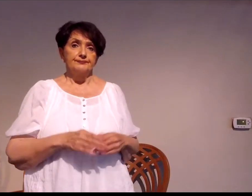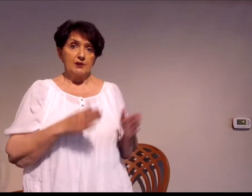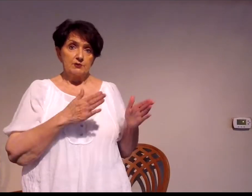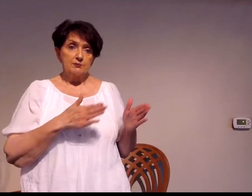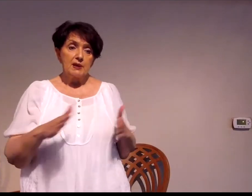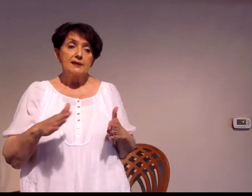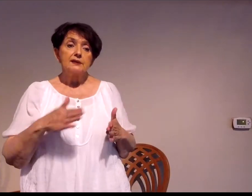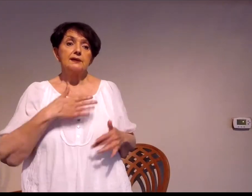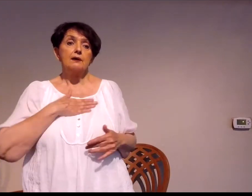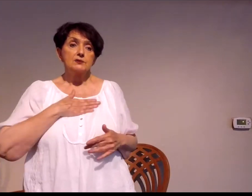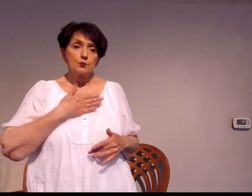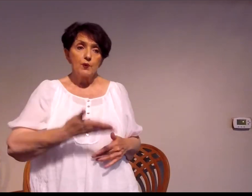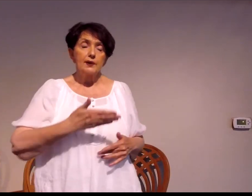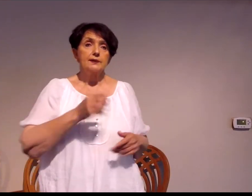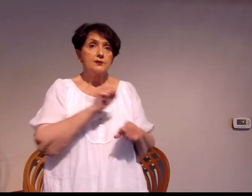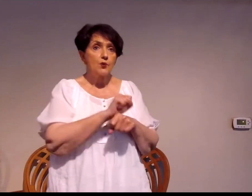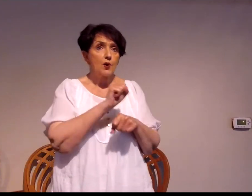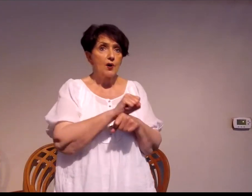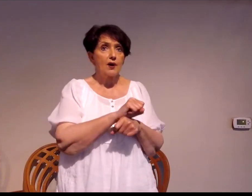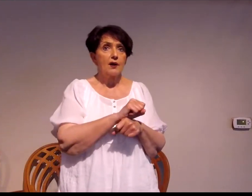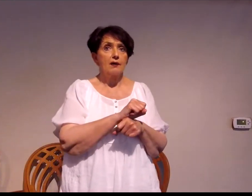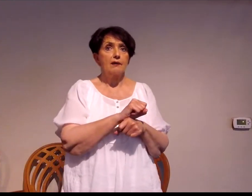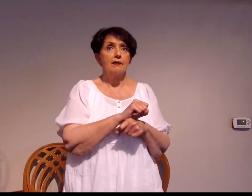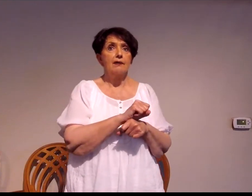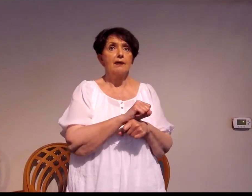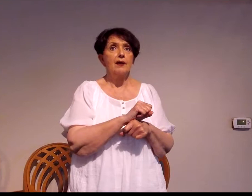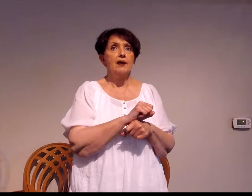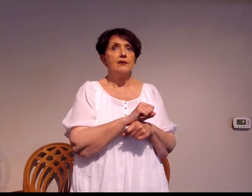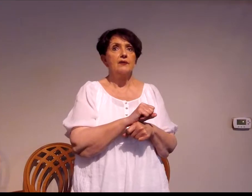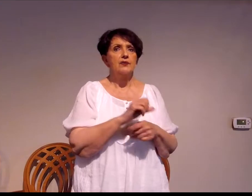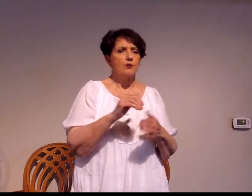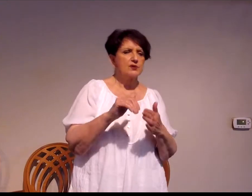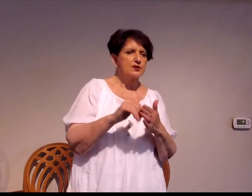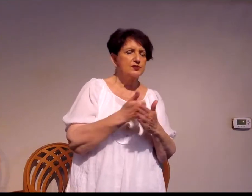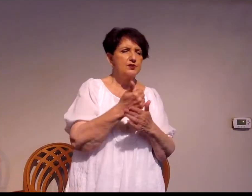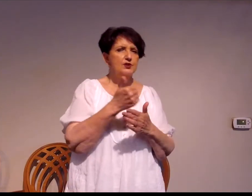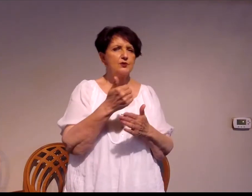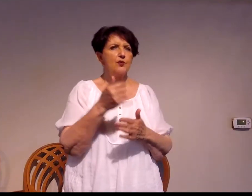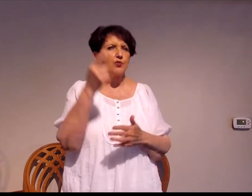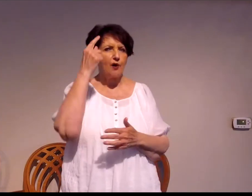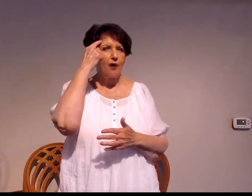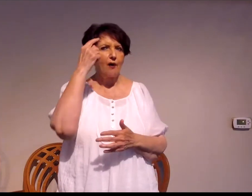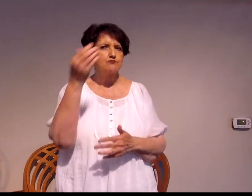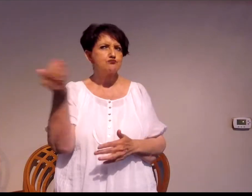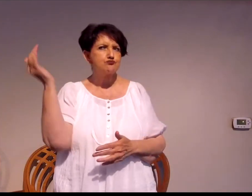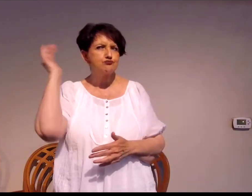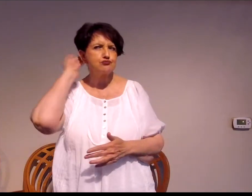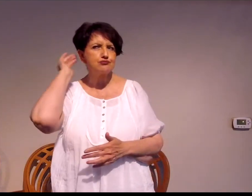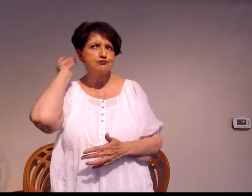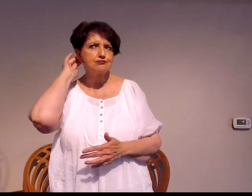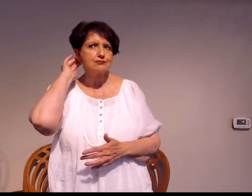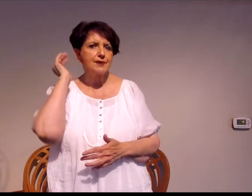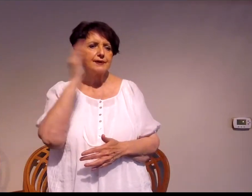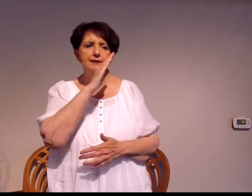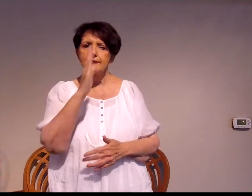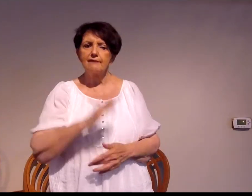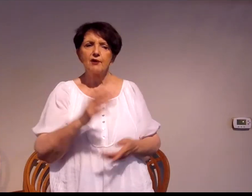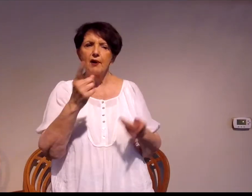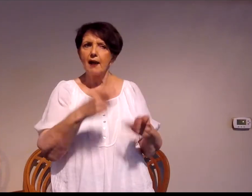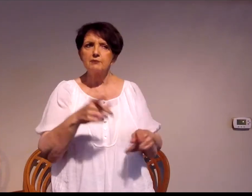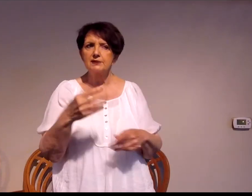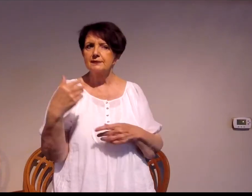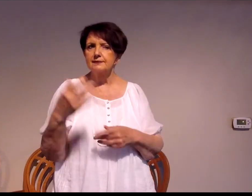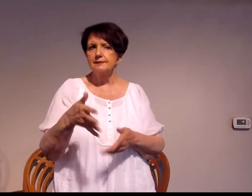with me on it, is there came a new unconscious thought. Never happened before this moment, because